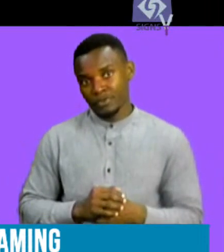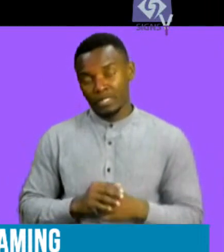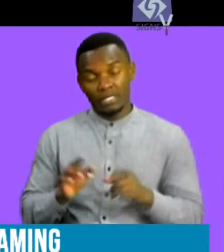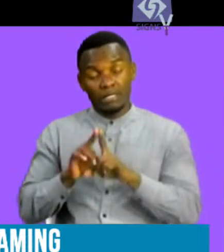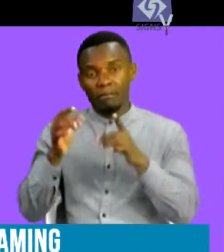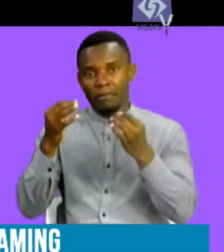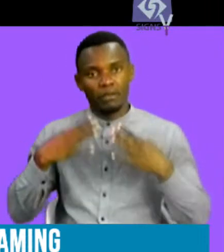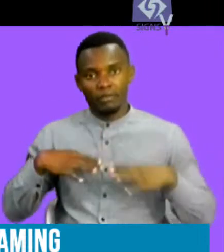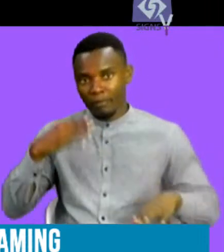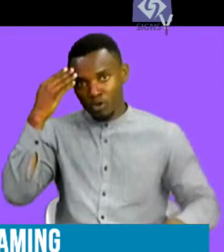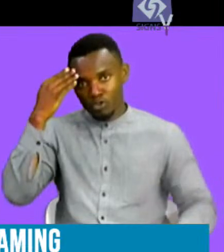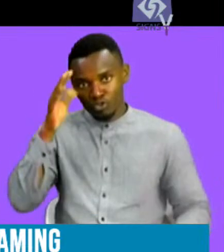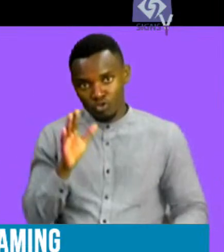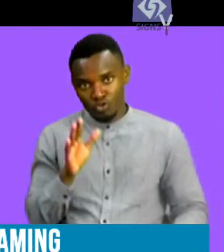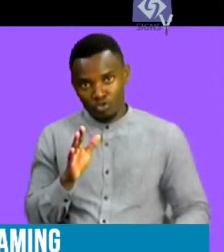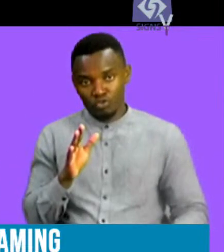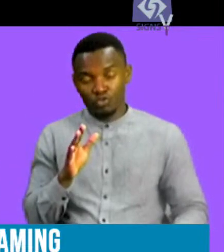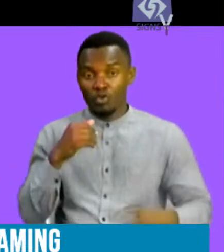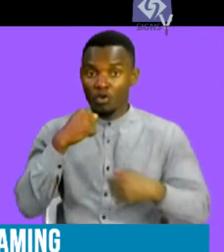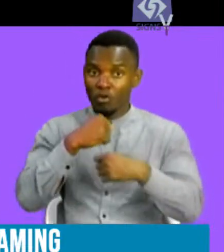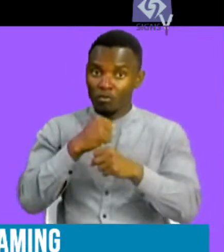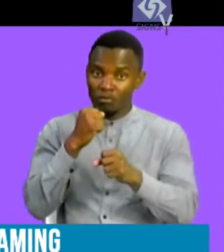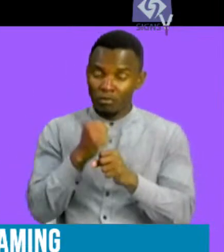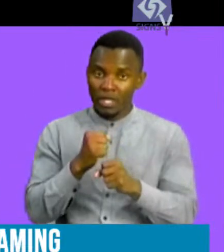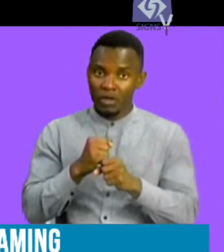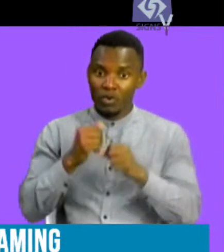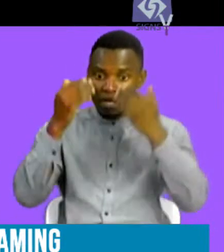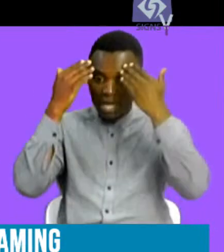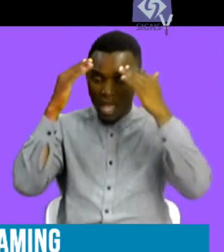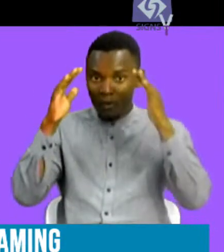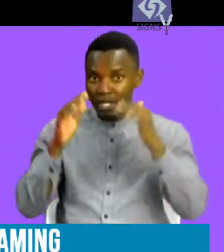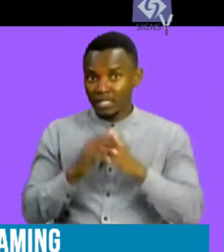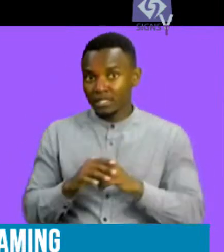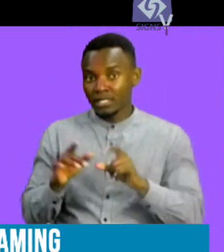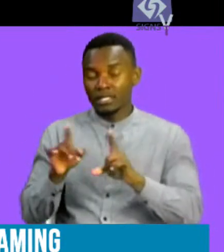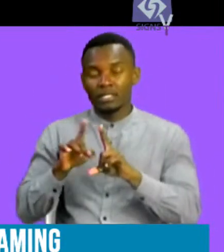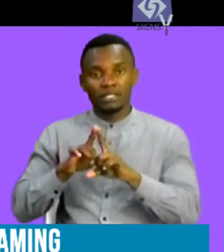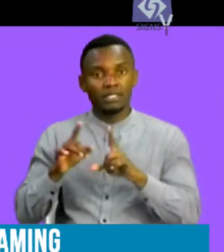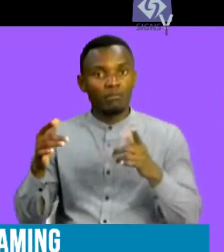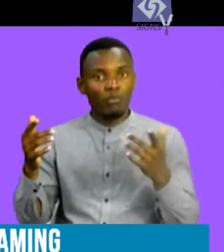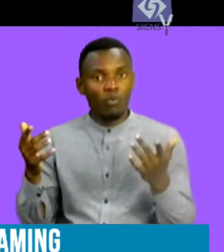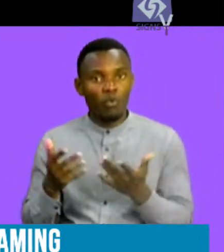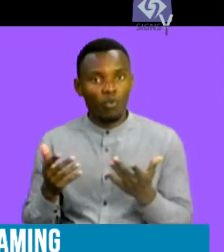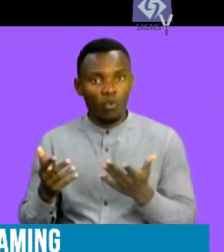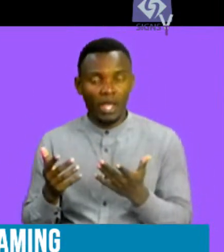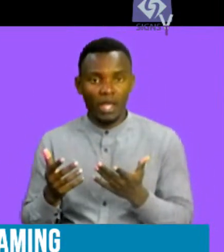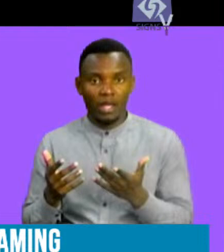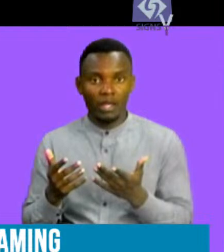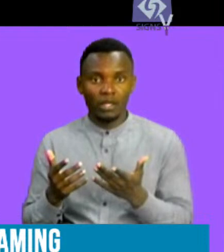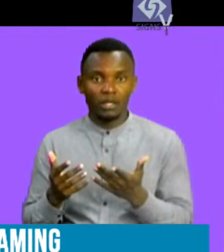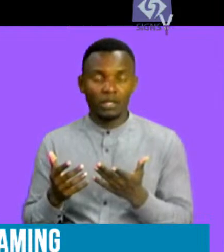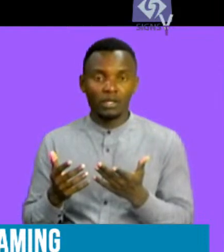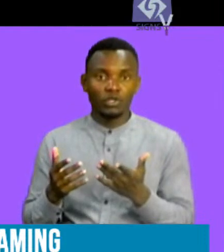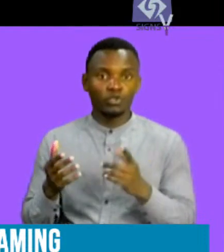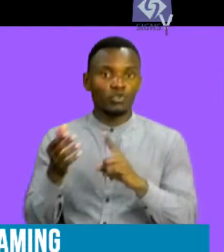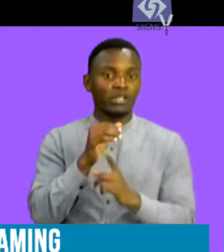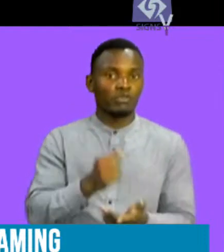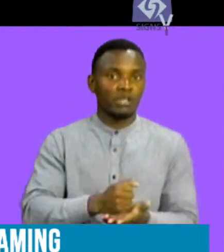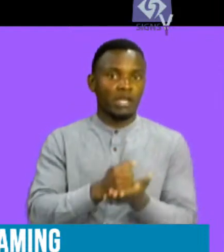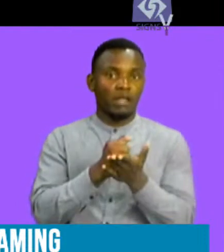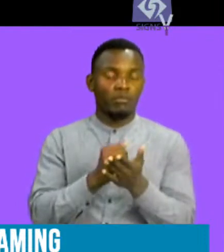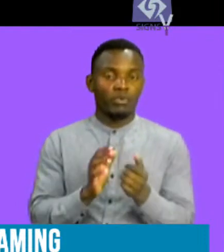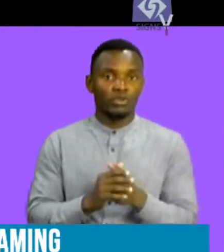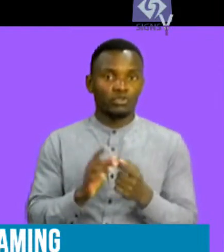the advocating of awareness, and the places to take the issues. So one is the